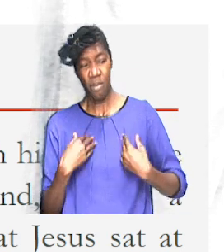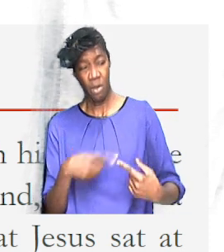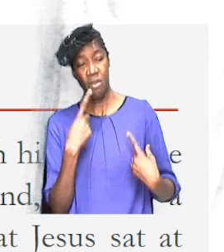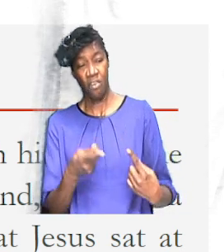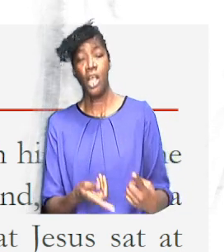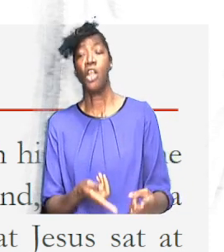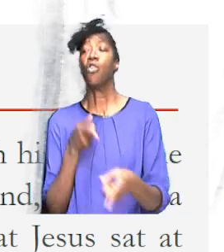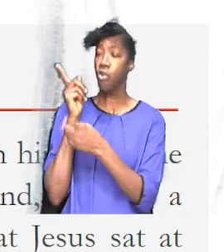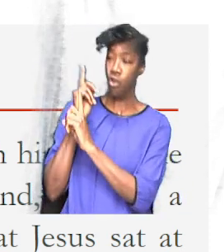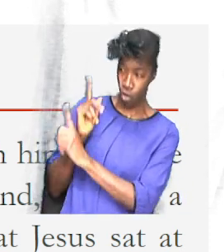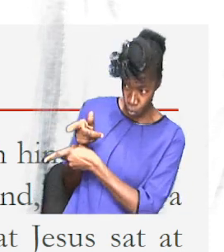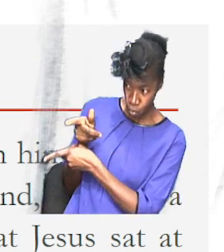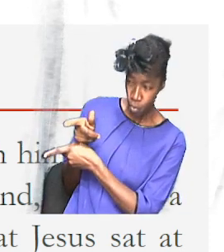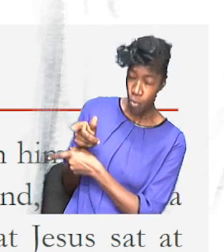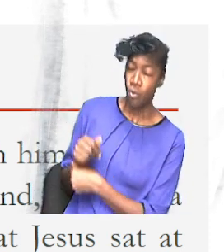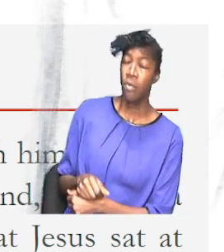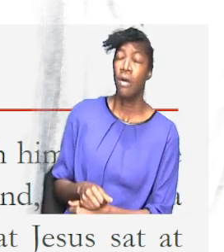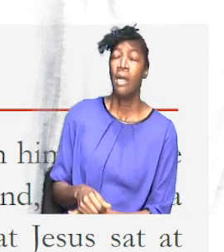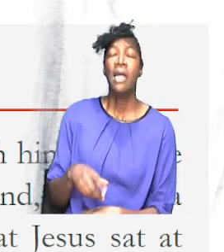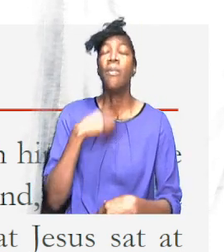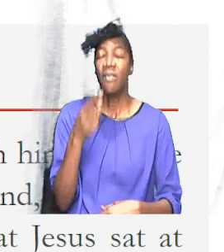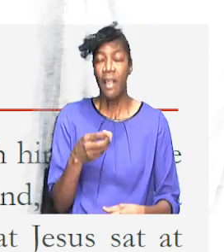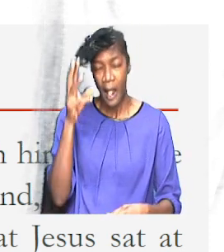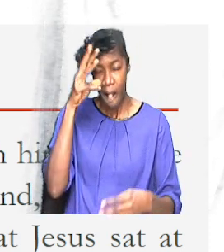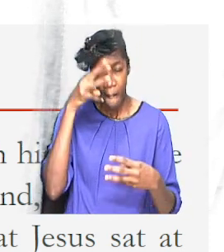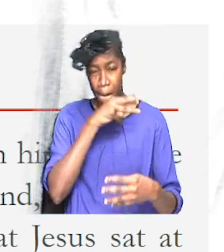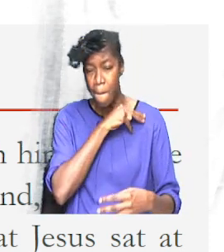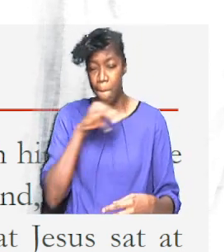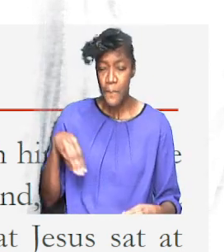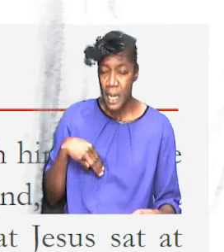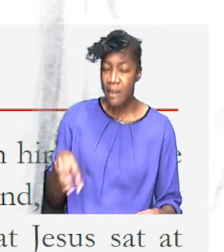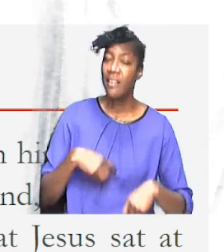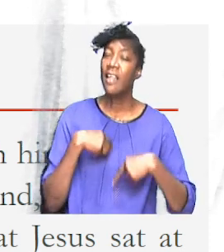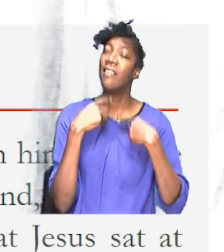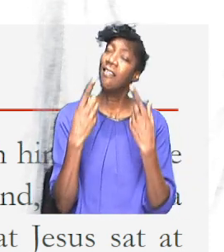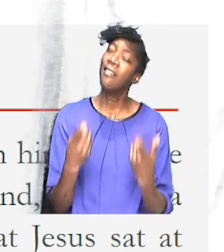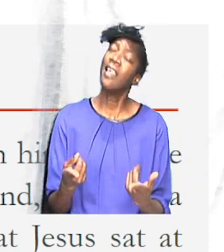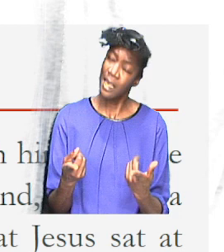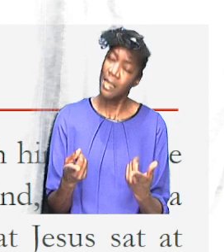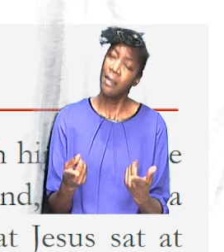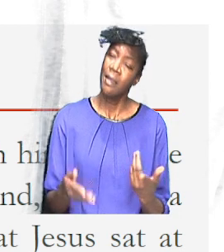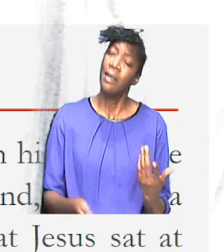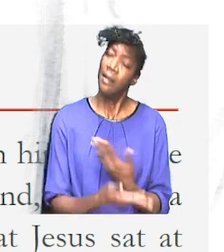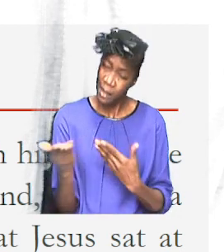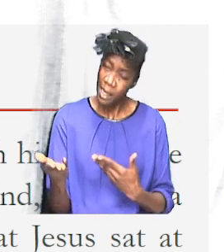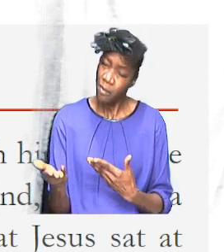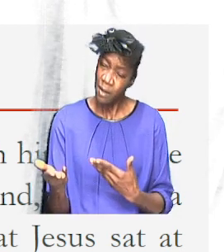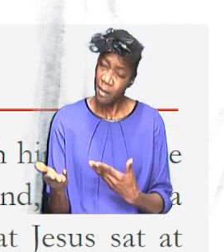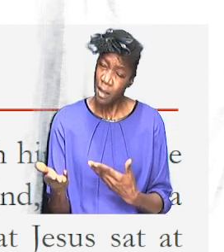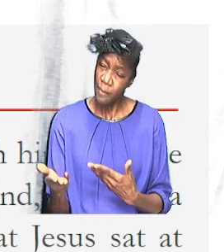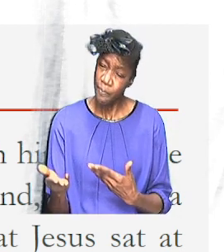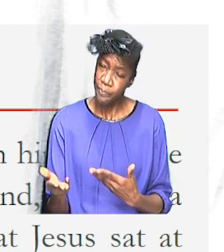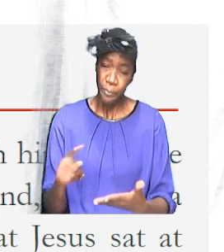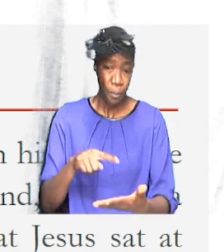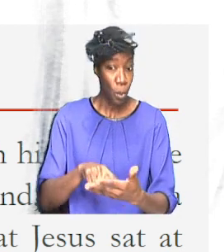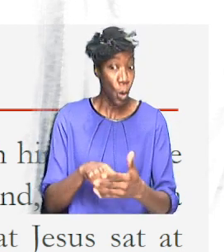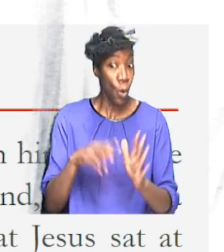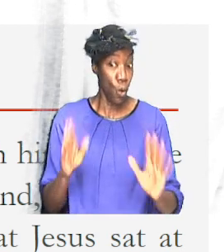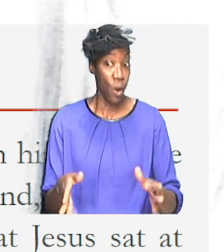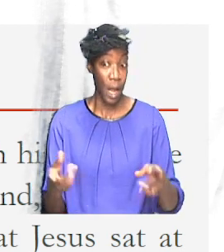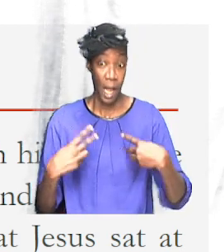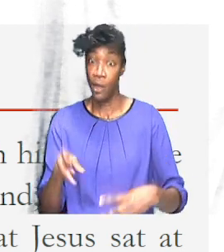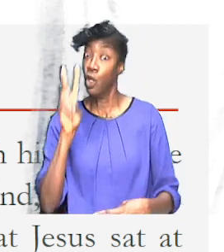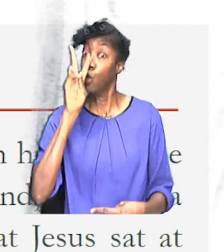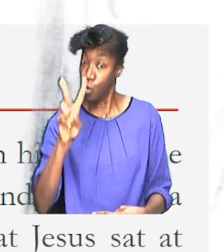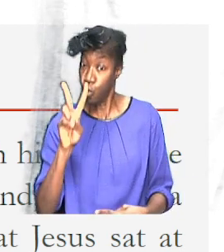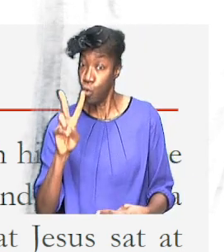thee. And he saith, Master, say on. There was a certain creditor which had two